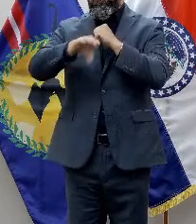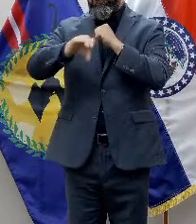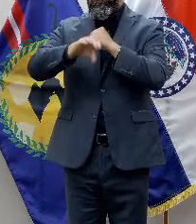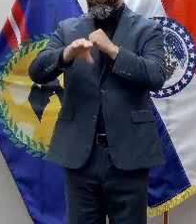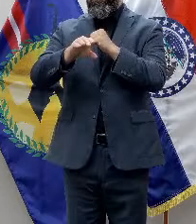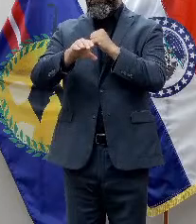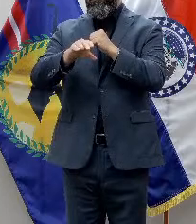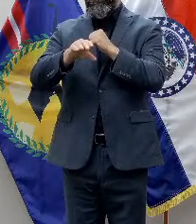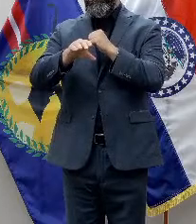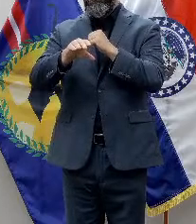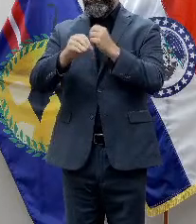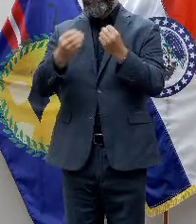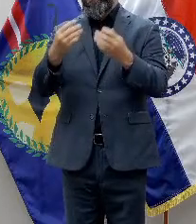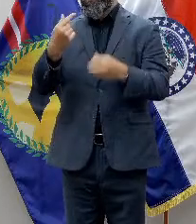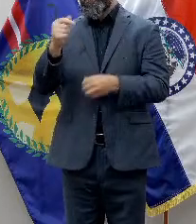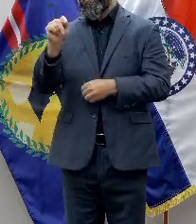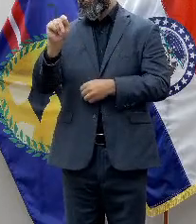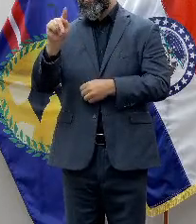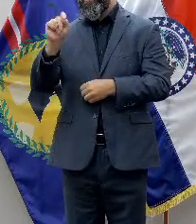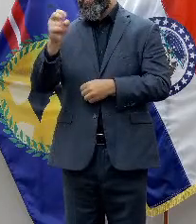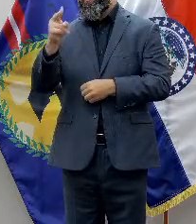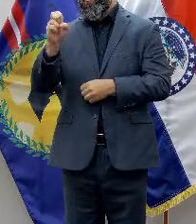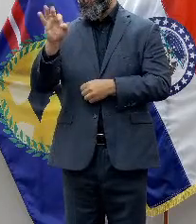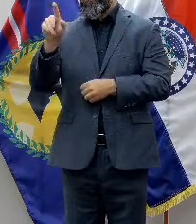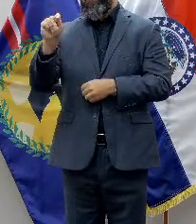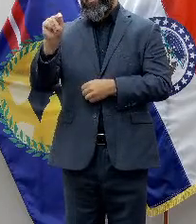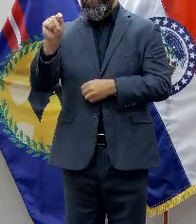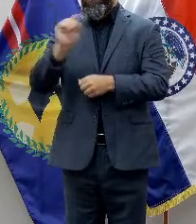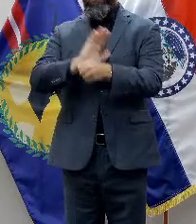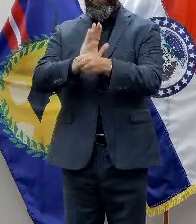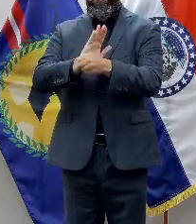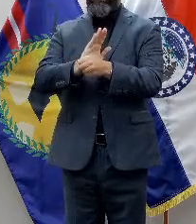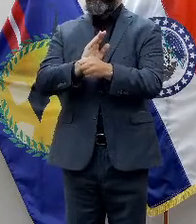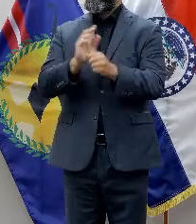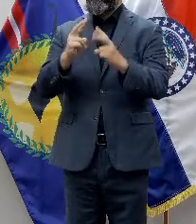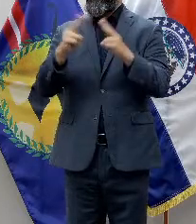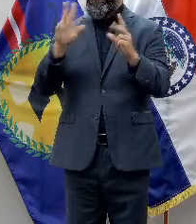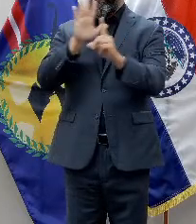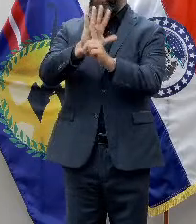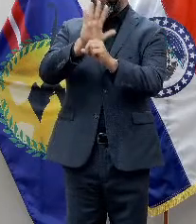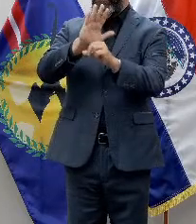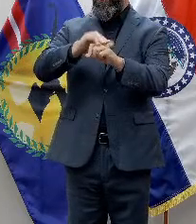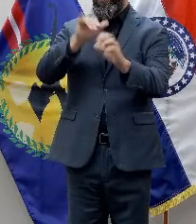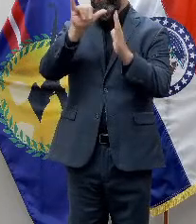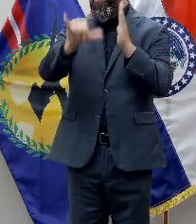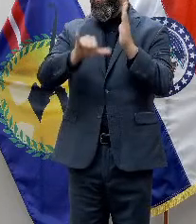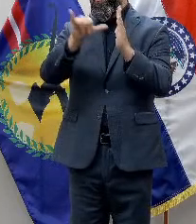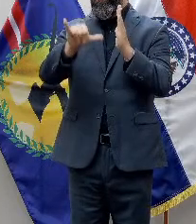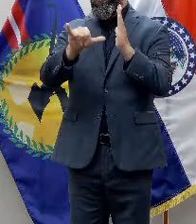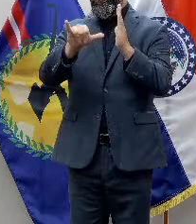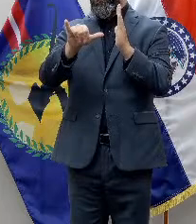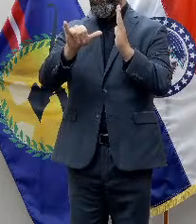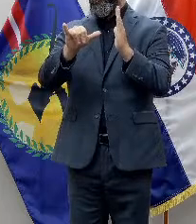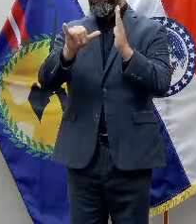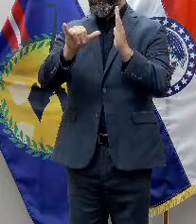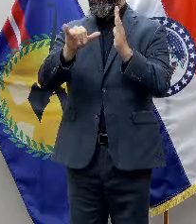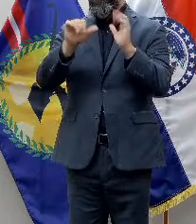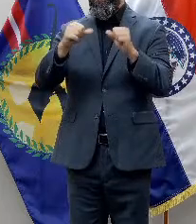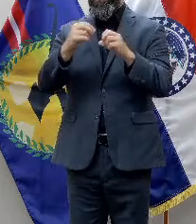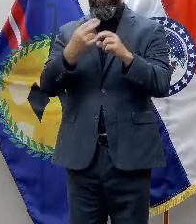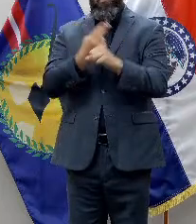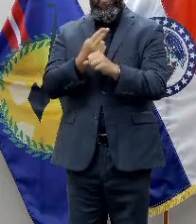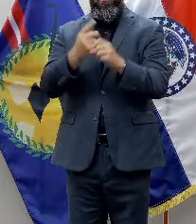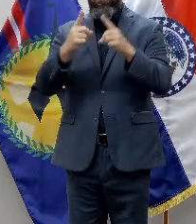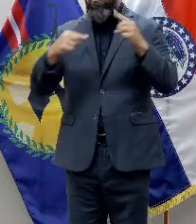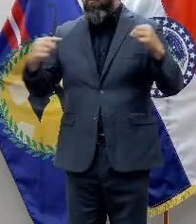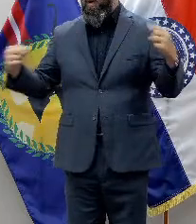different Get the Facts videos. These have been fairly popular on both our YouTube streams and several of our social media pieces. We have utilized a wide